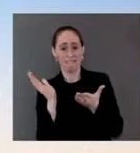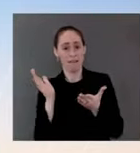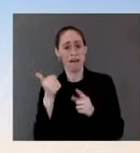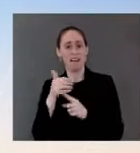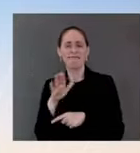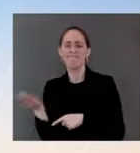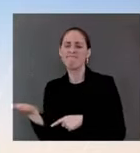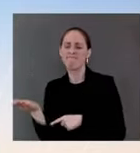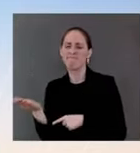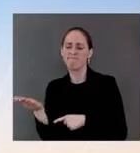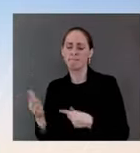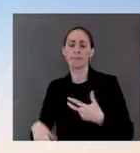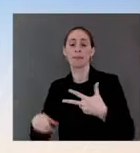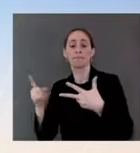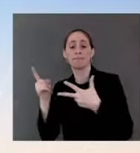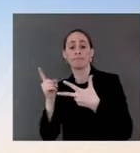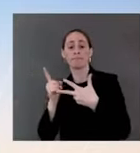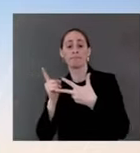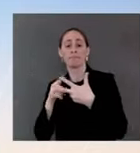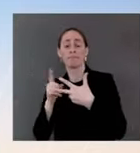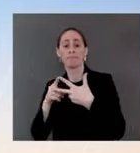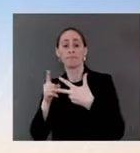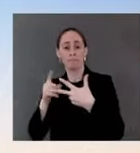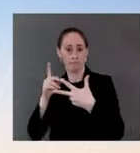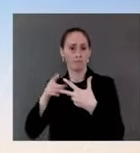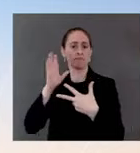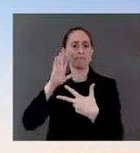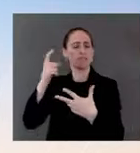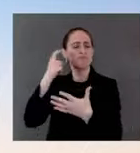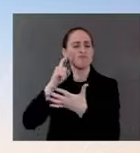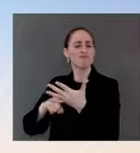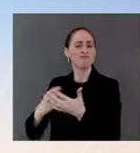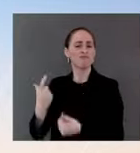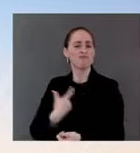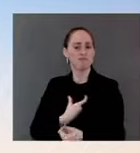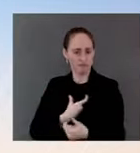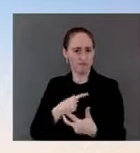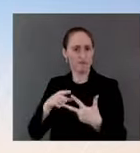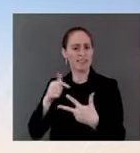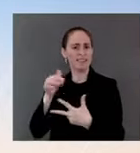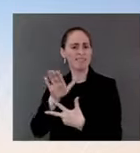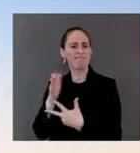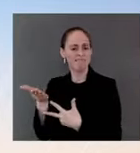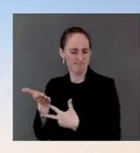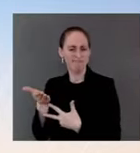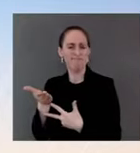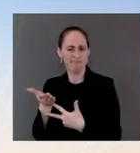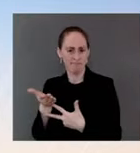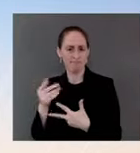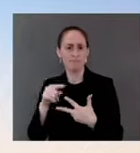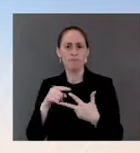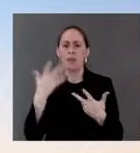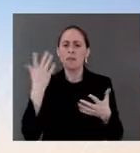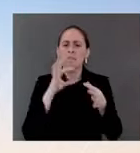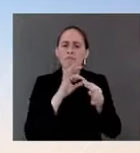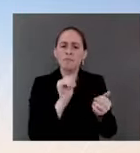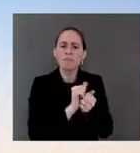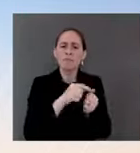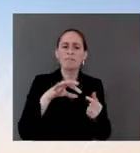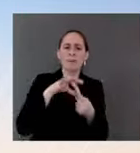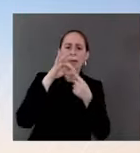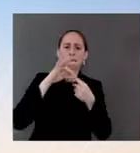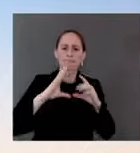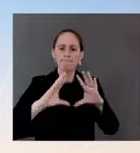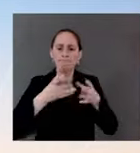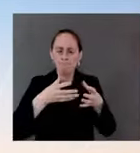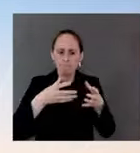Medal of Honor also posthumously for service as the leader of the Special Operations Unit in Afghanistan on July 12, 2018.